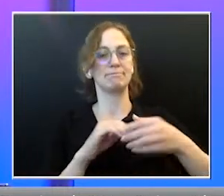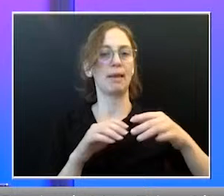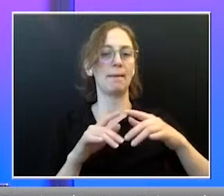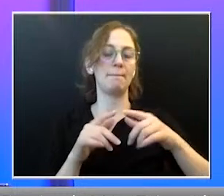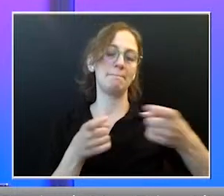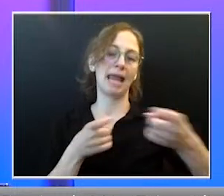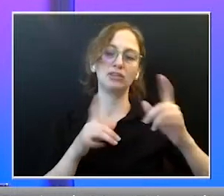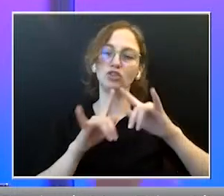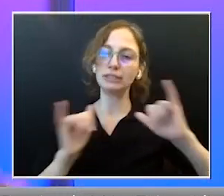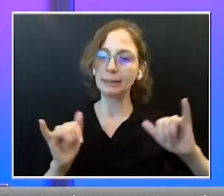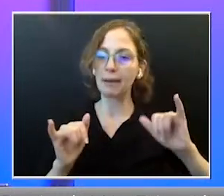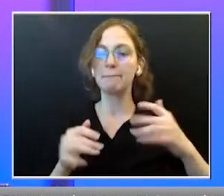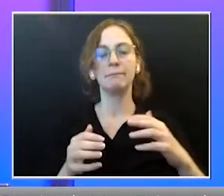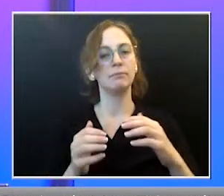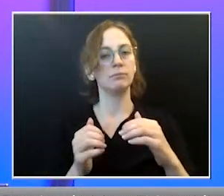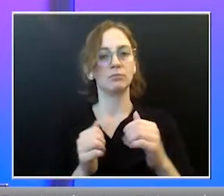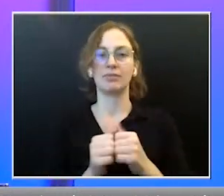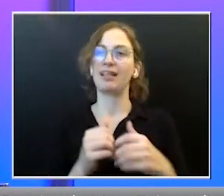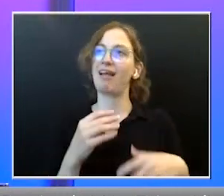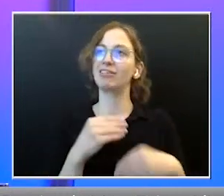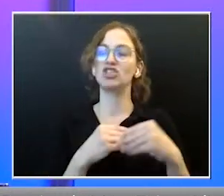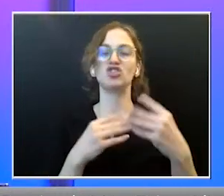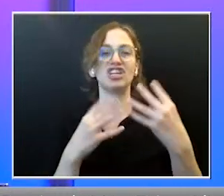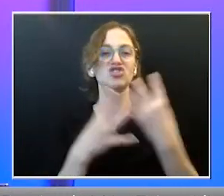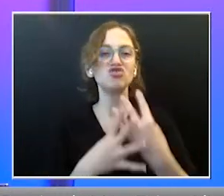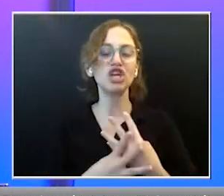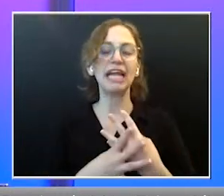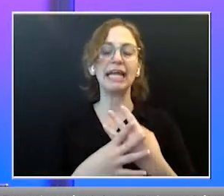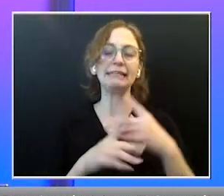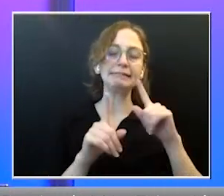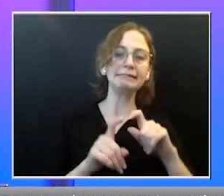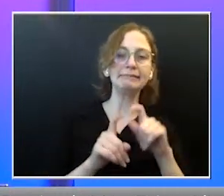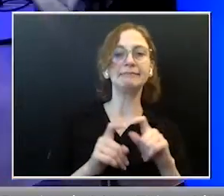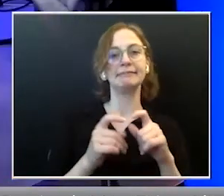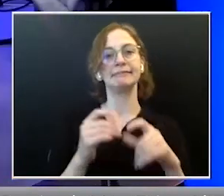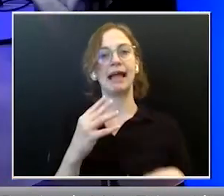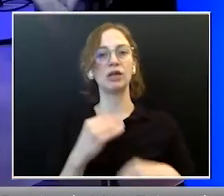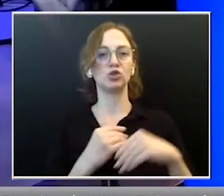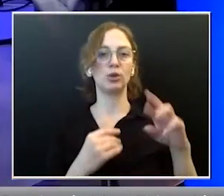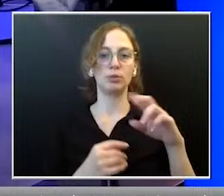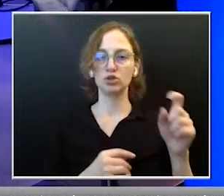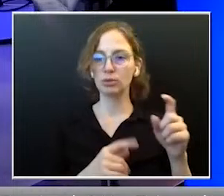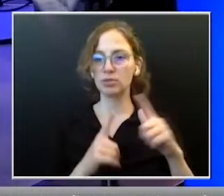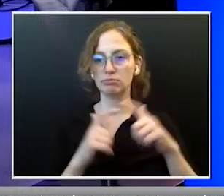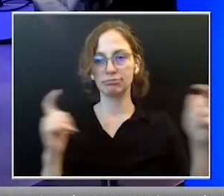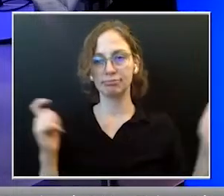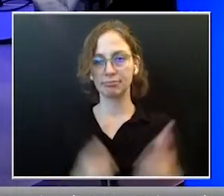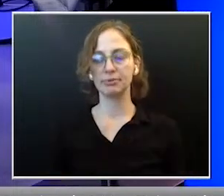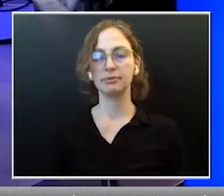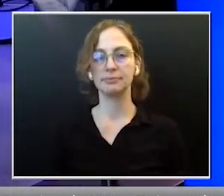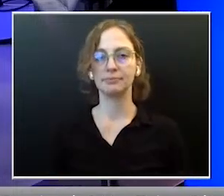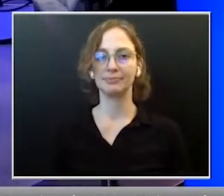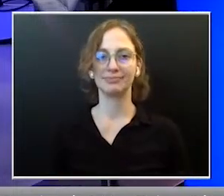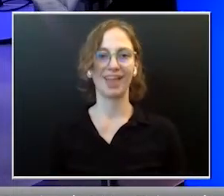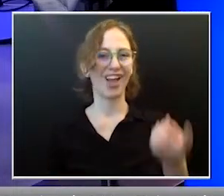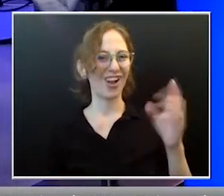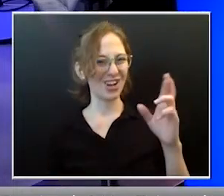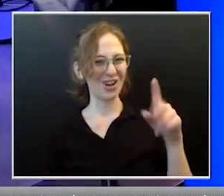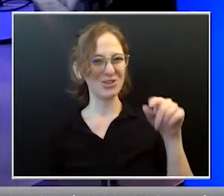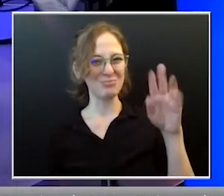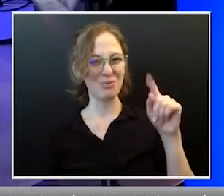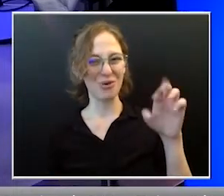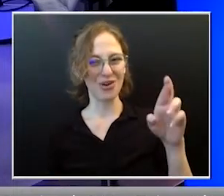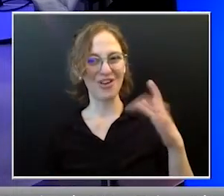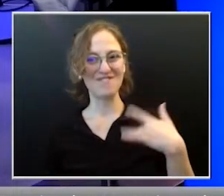screening, extra prescription medicines that patients might need, things like that. So, well, Dr. Porter feels the same way about both you doctors. He's the